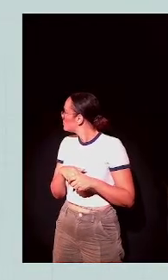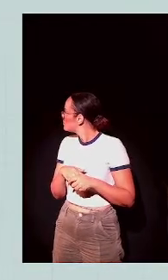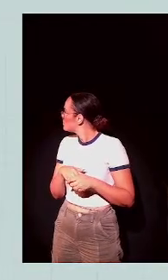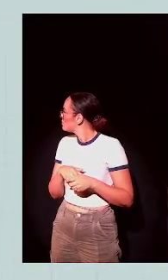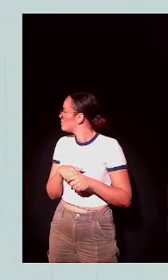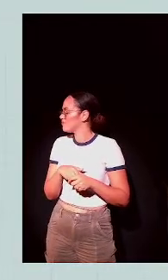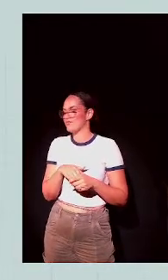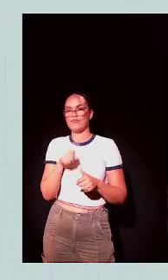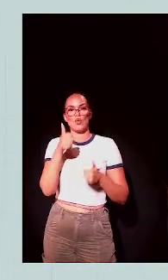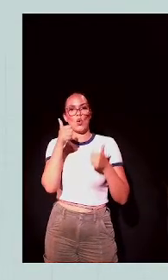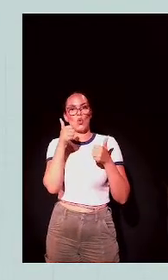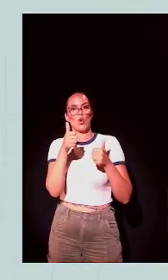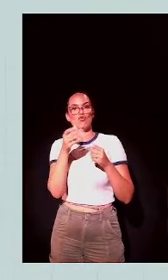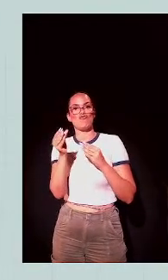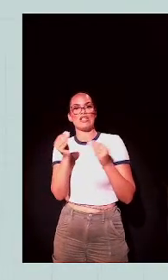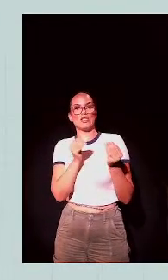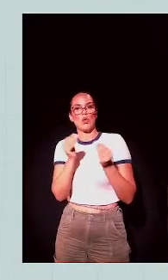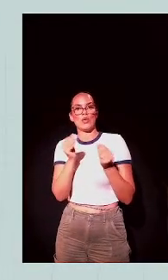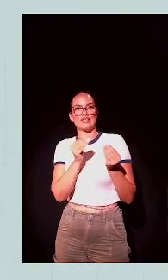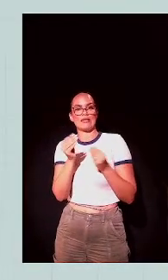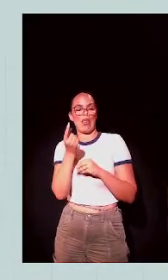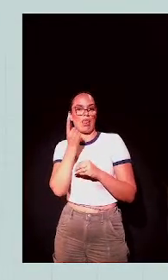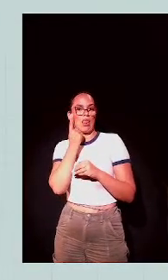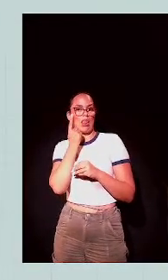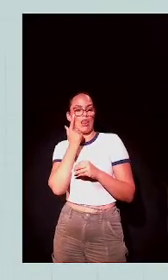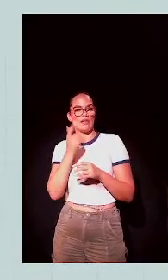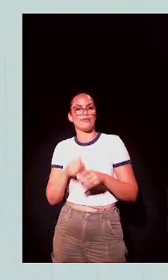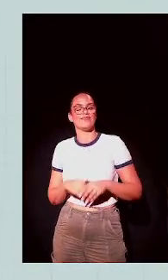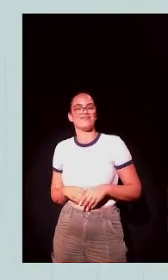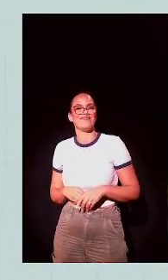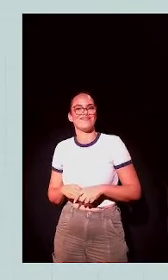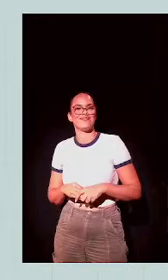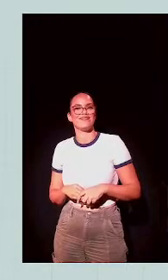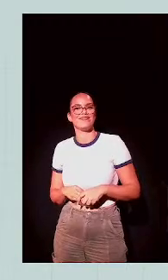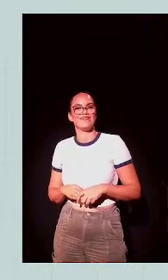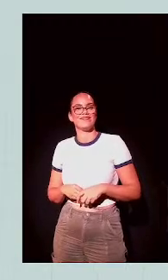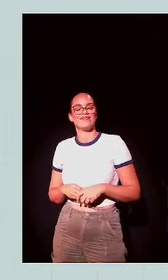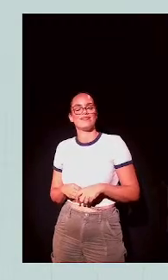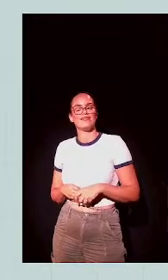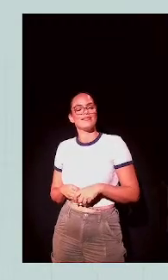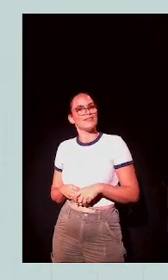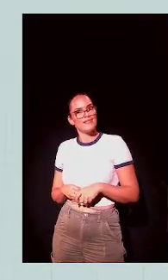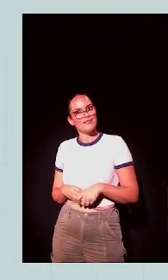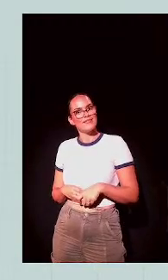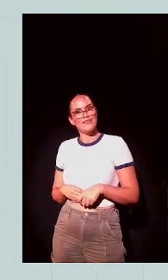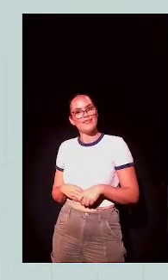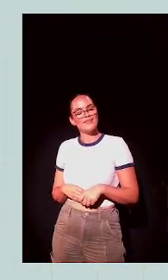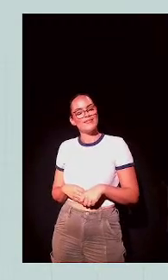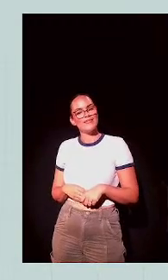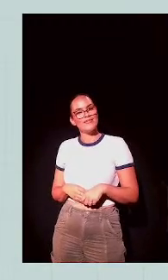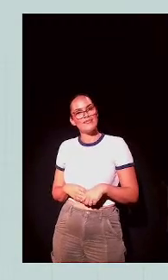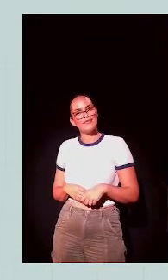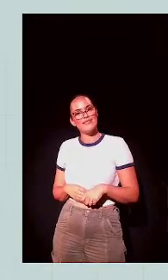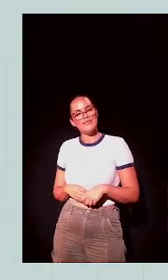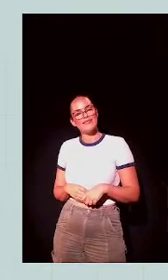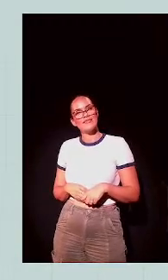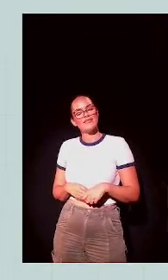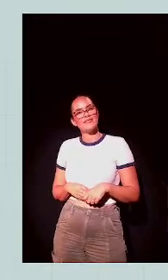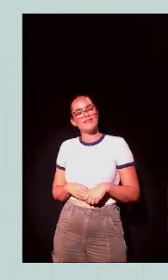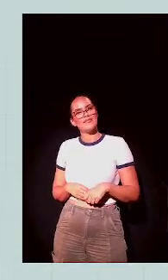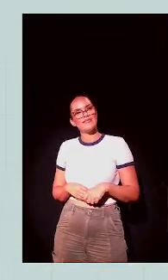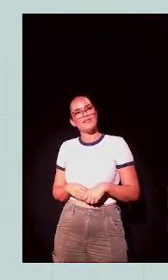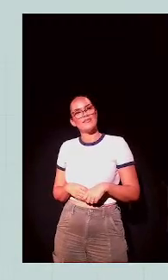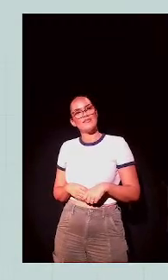and multiples are at the heart of that one. But the third thing I think